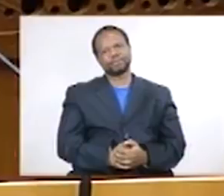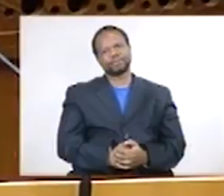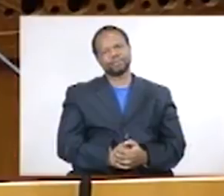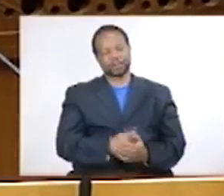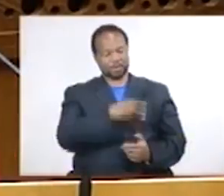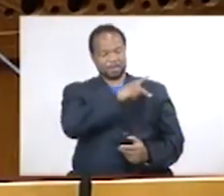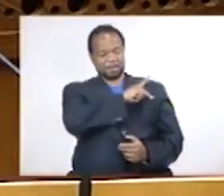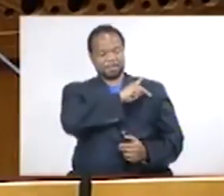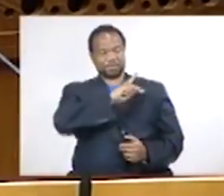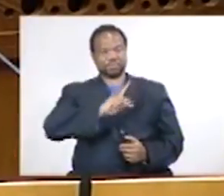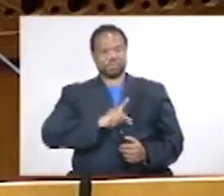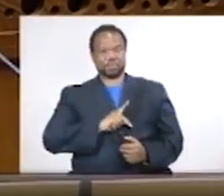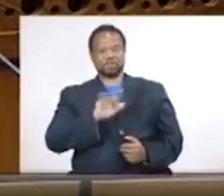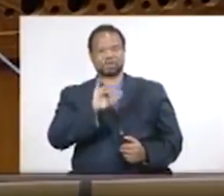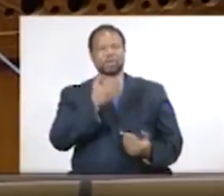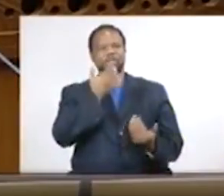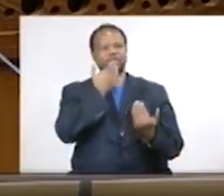Thank you very much,